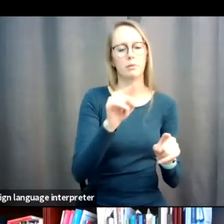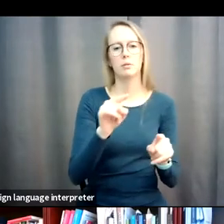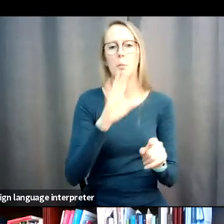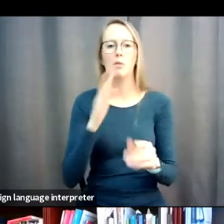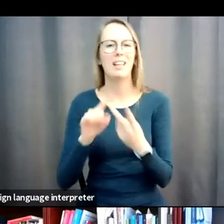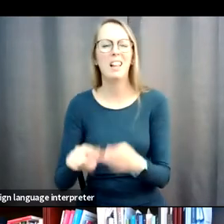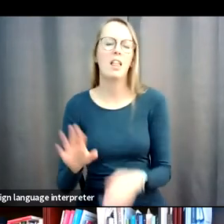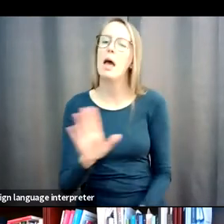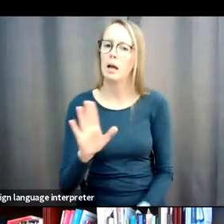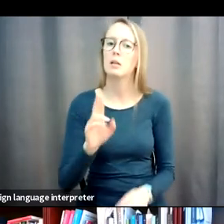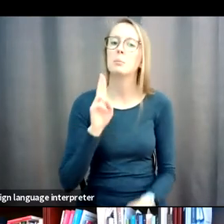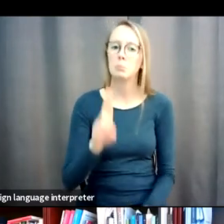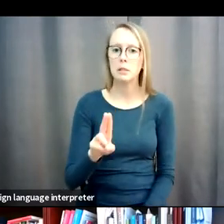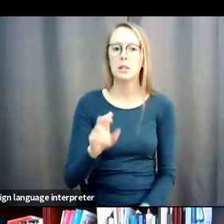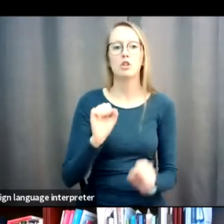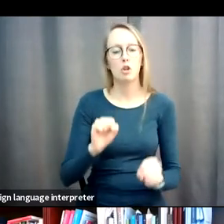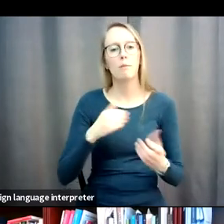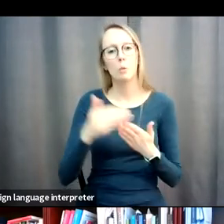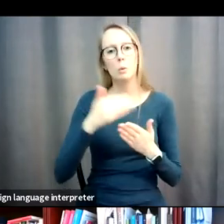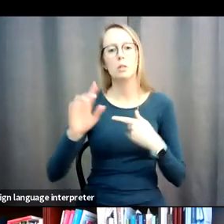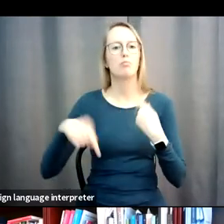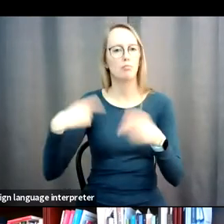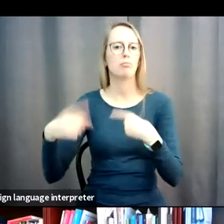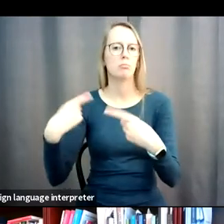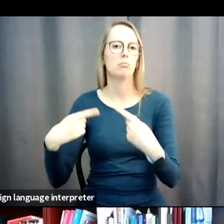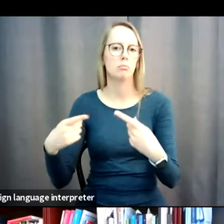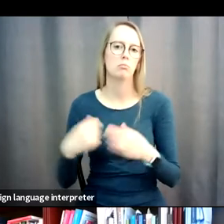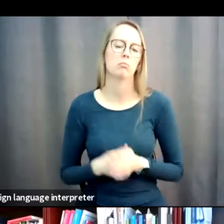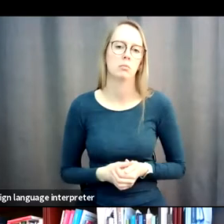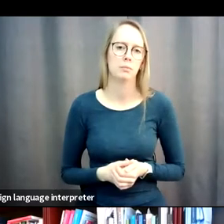okay. It should be a continuous process.